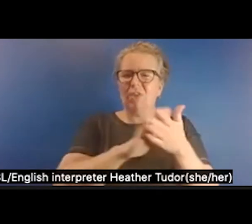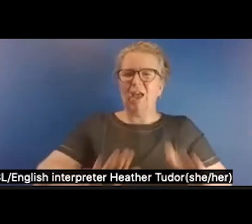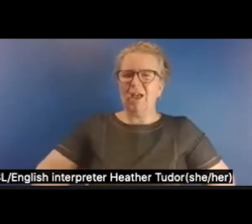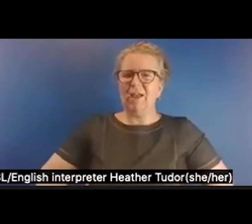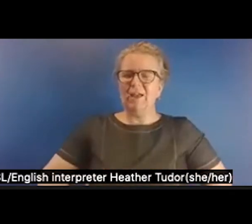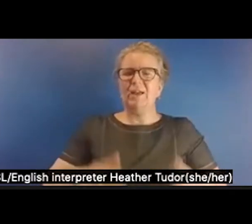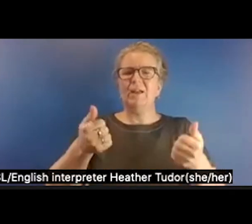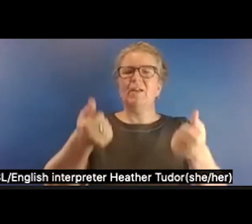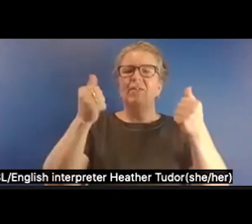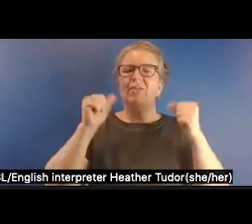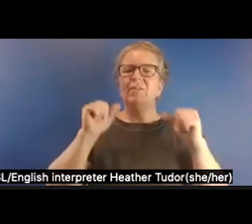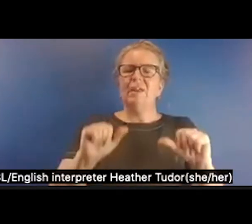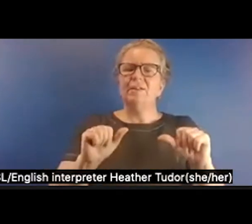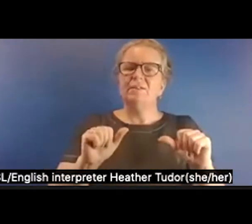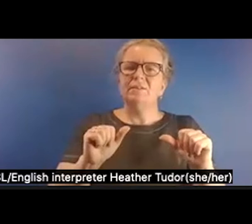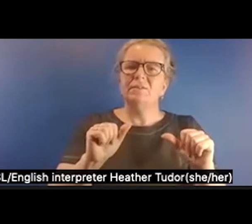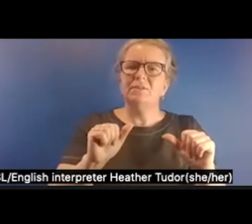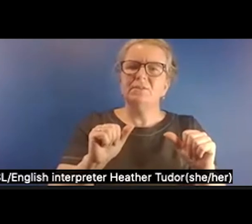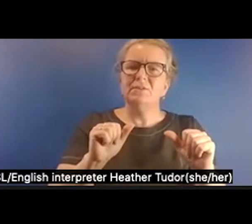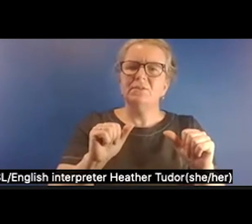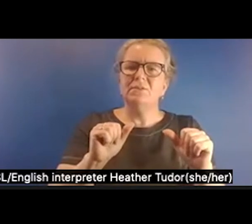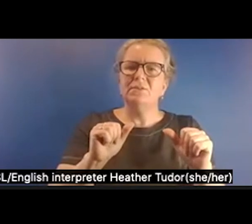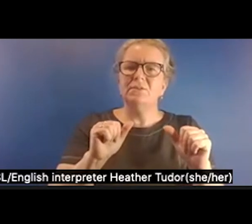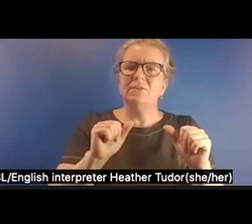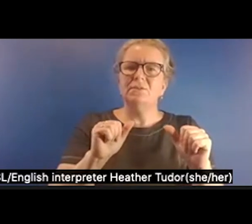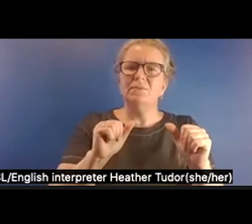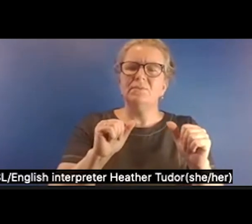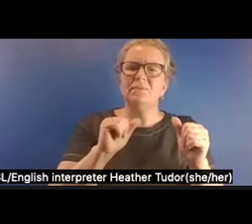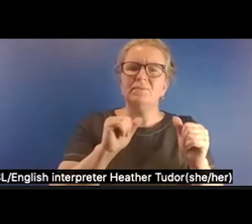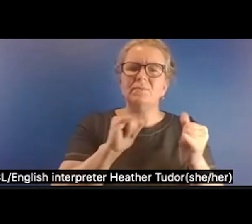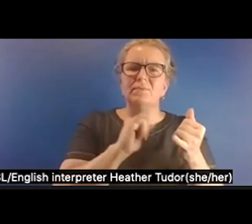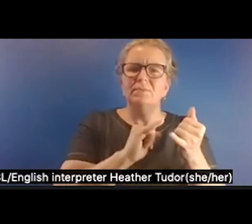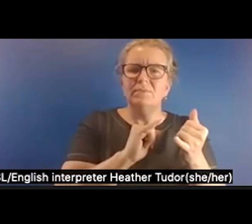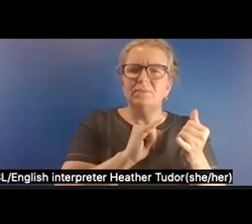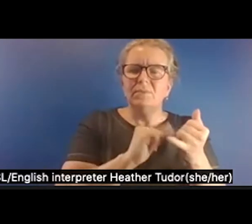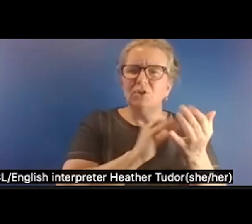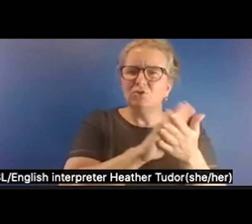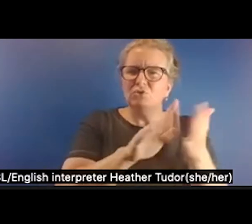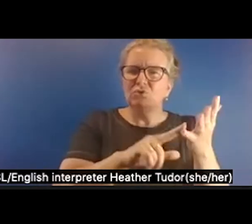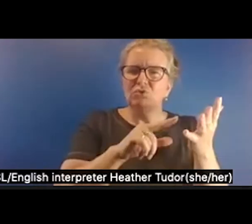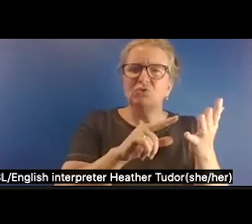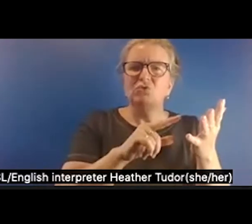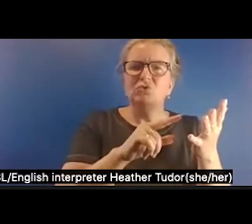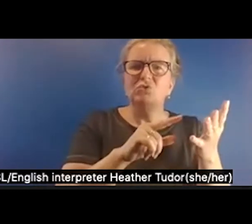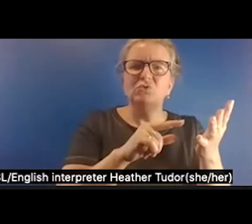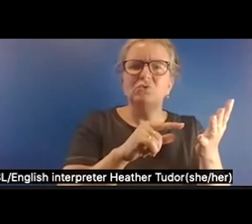many people that they have come from Brahma's feet. And then there is another